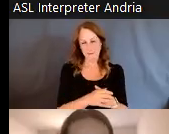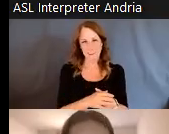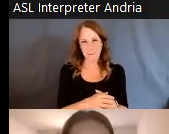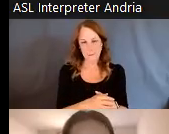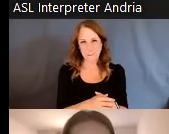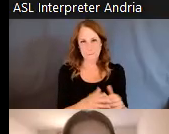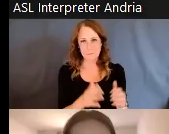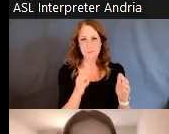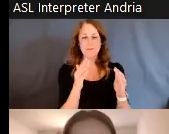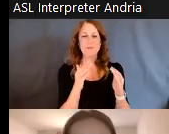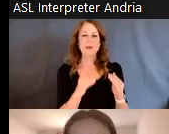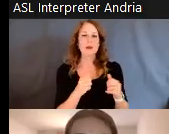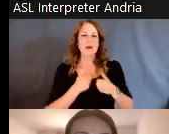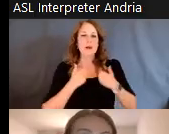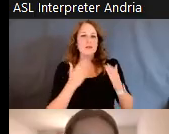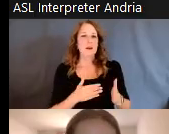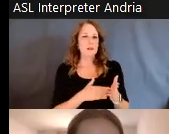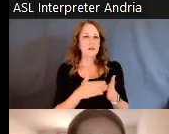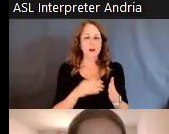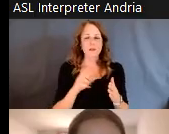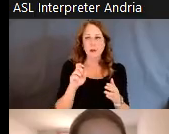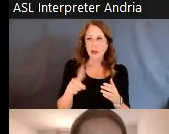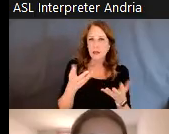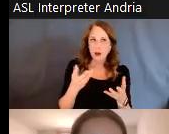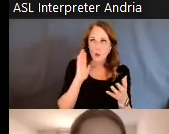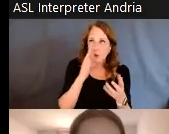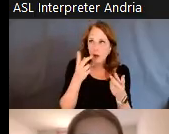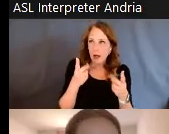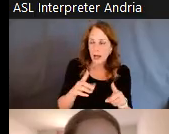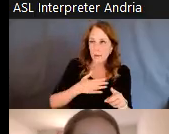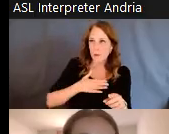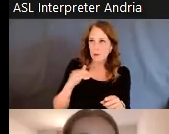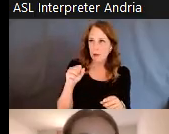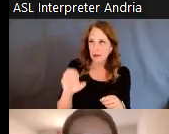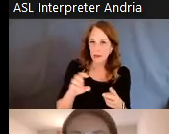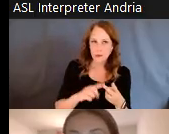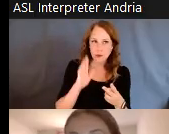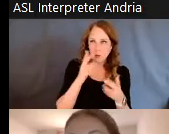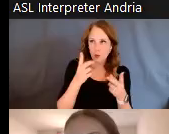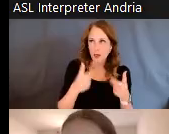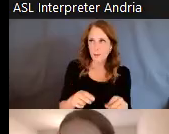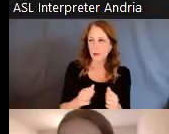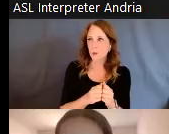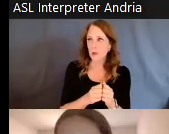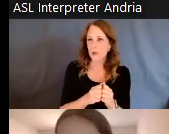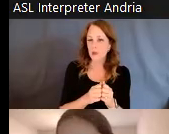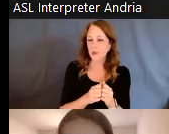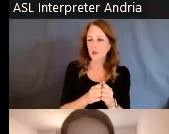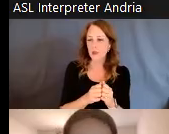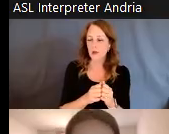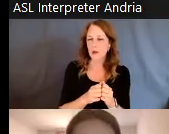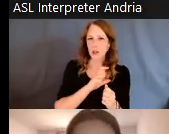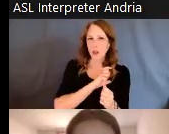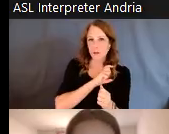Survivors will often ask, right, like, what's going to happen with my case, or what's going to happen when law